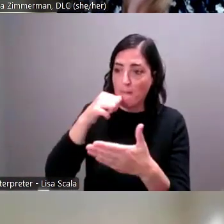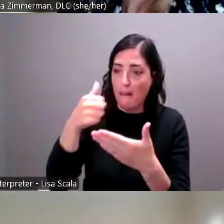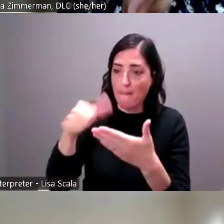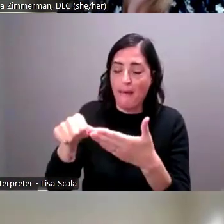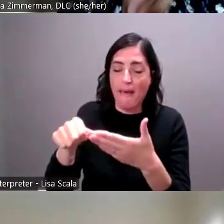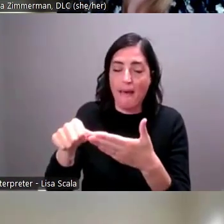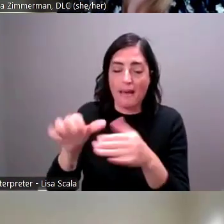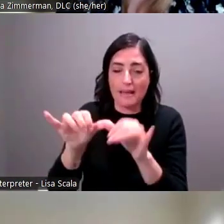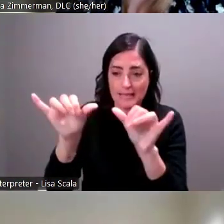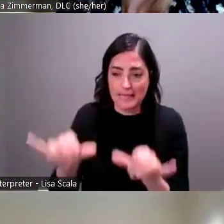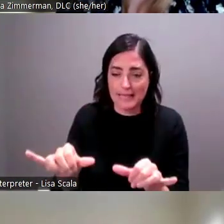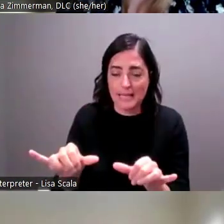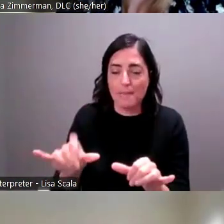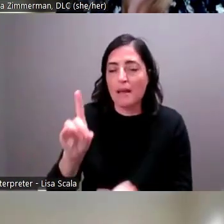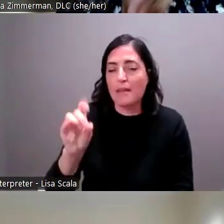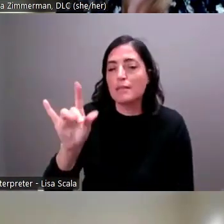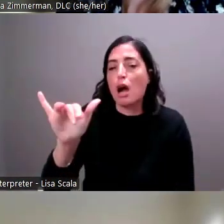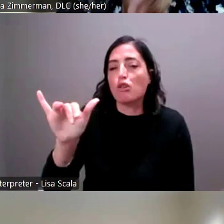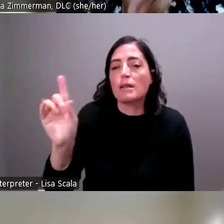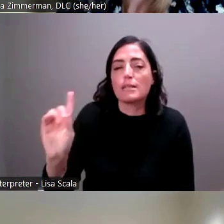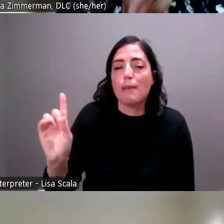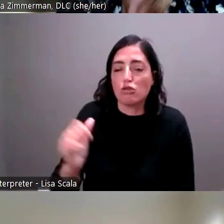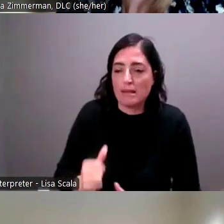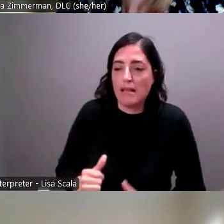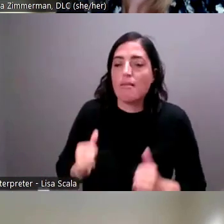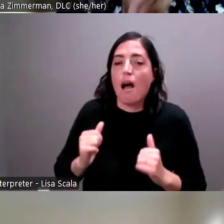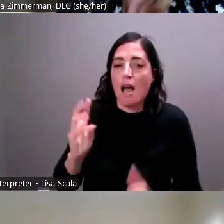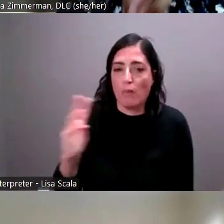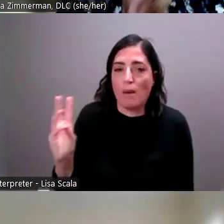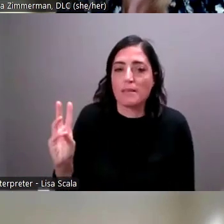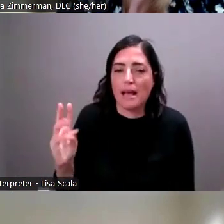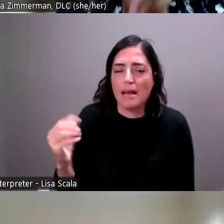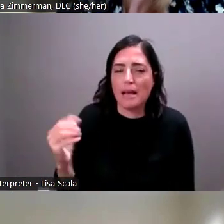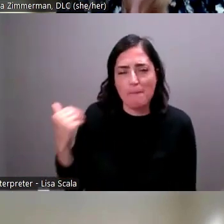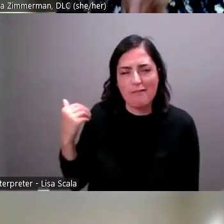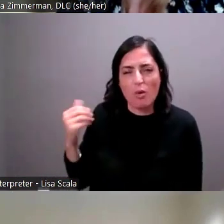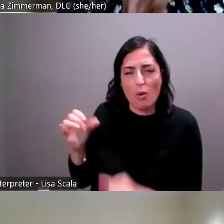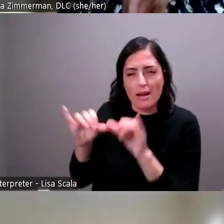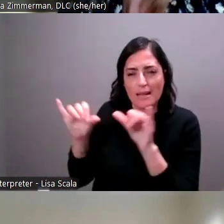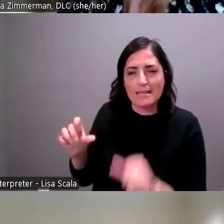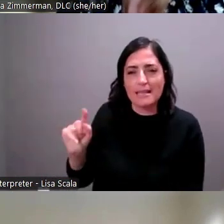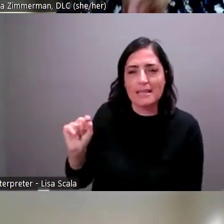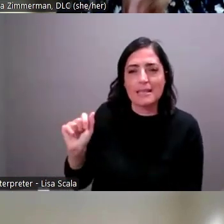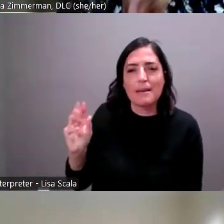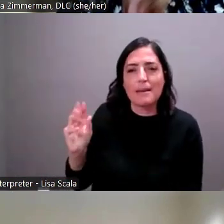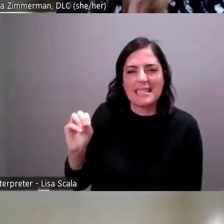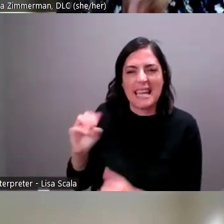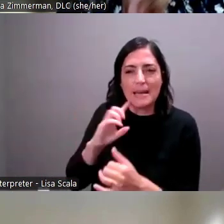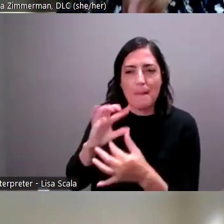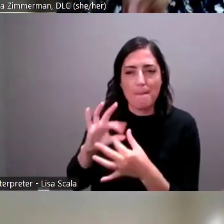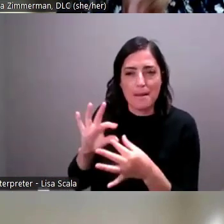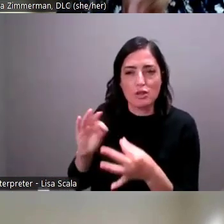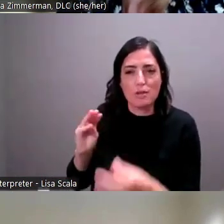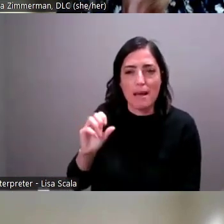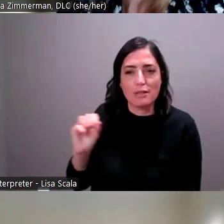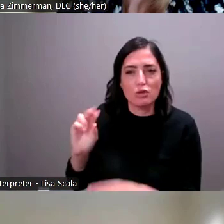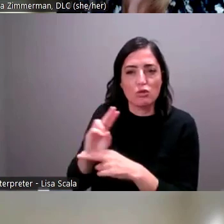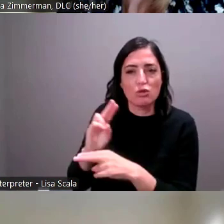Live website, which is the system that Tatum had mentioned Massachusetts uses